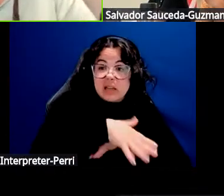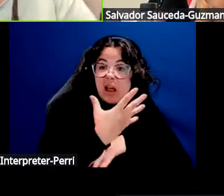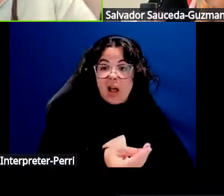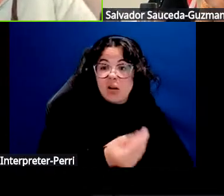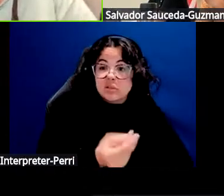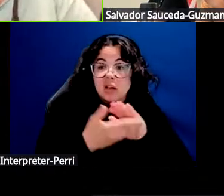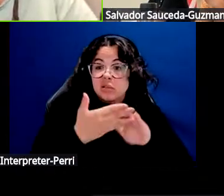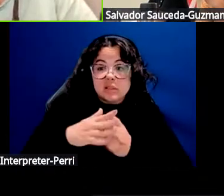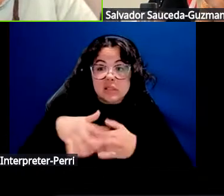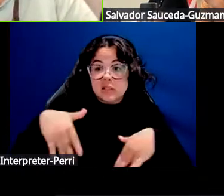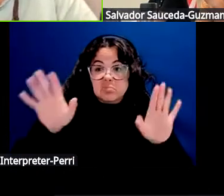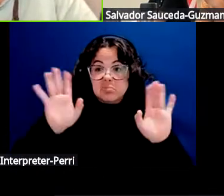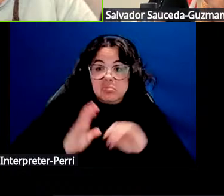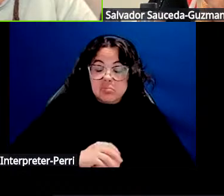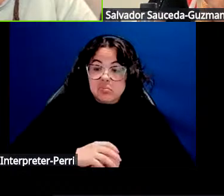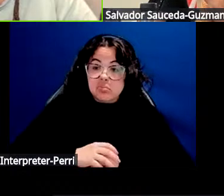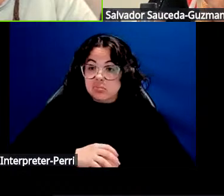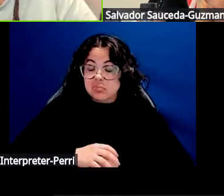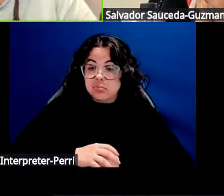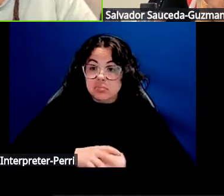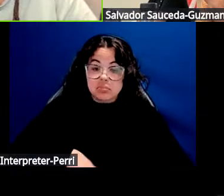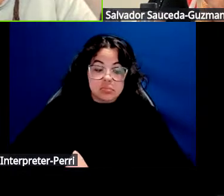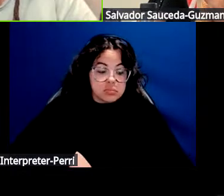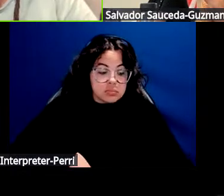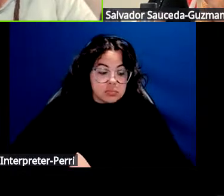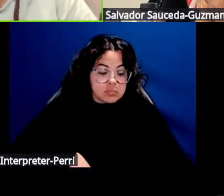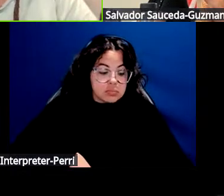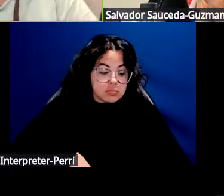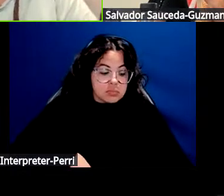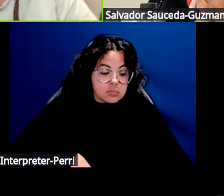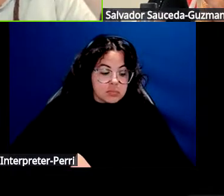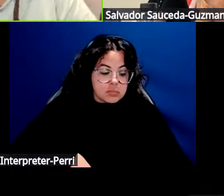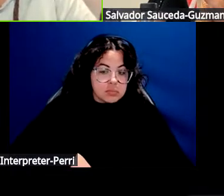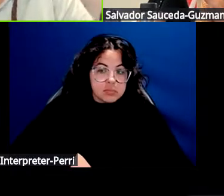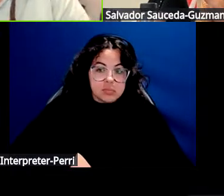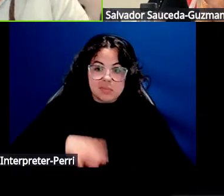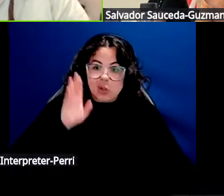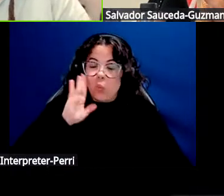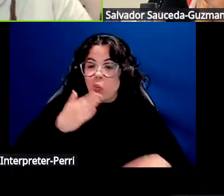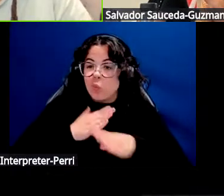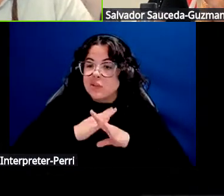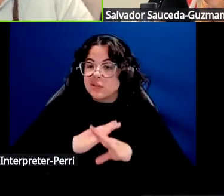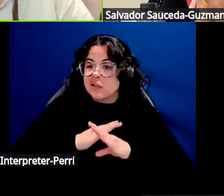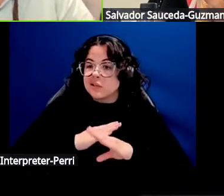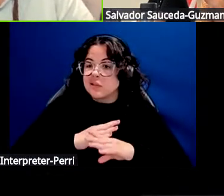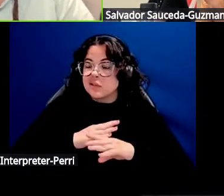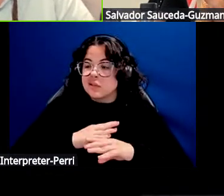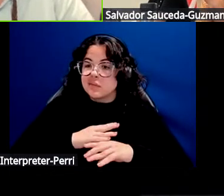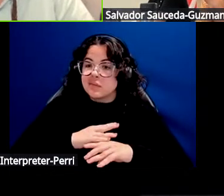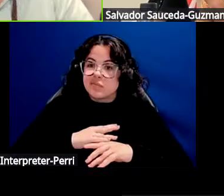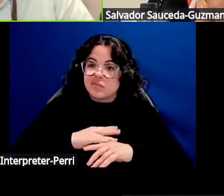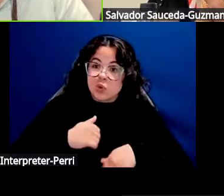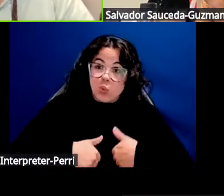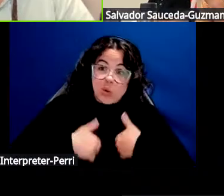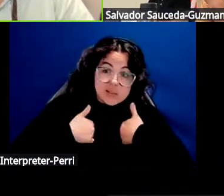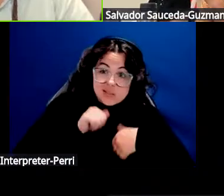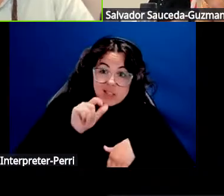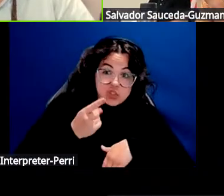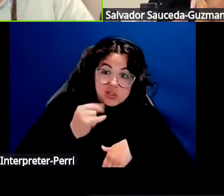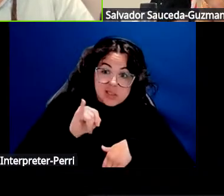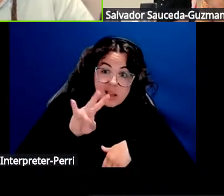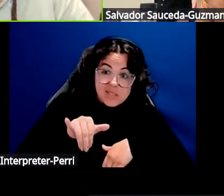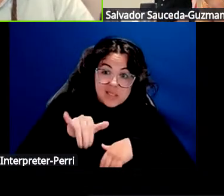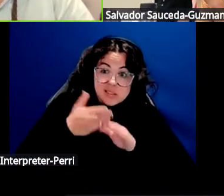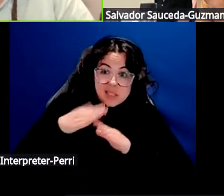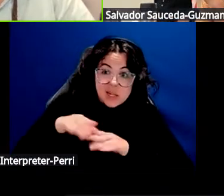somewhere. But and this will protect the residents not only of Ivy City, but of